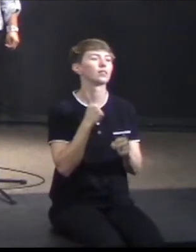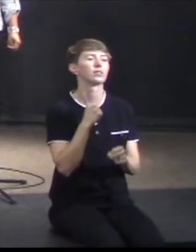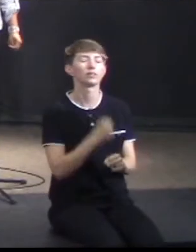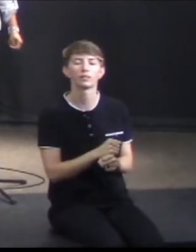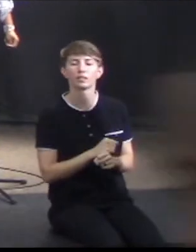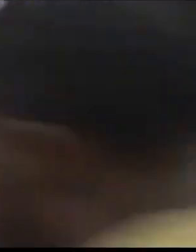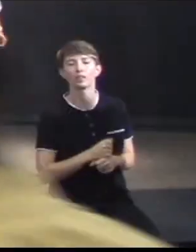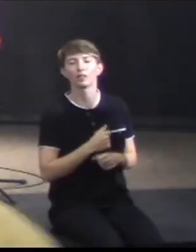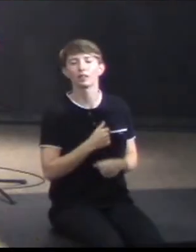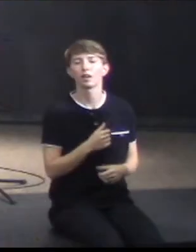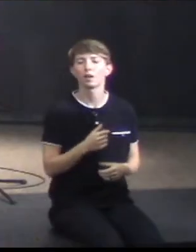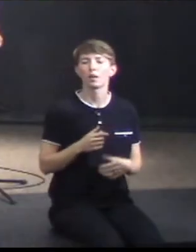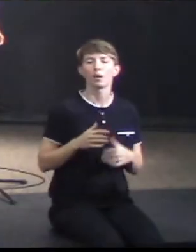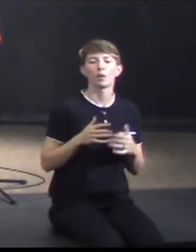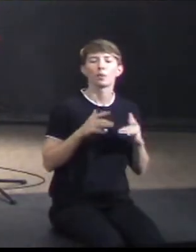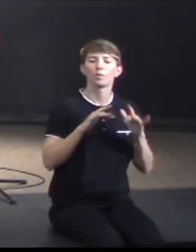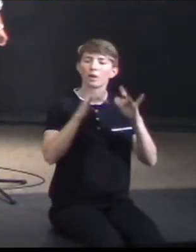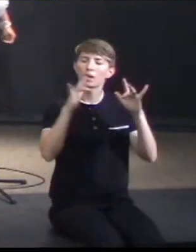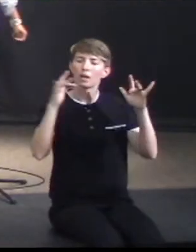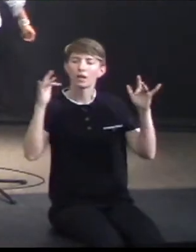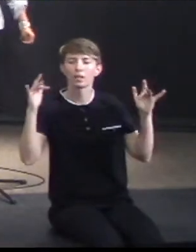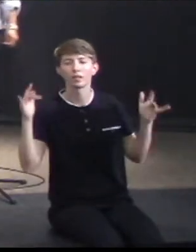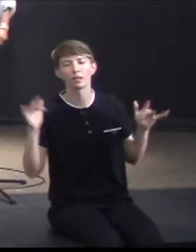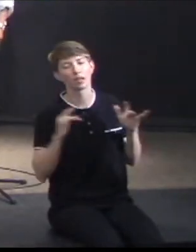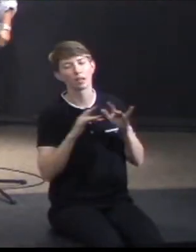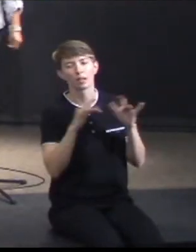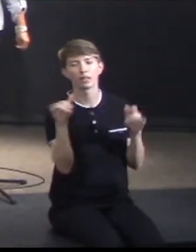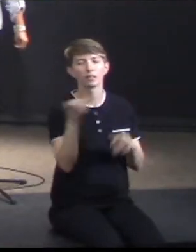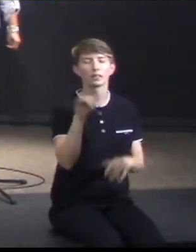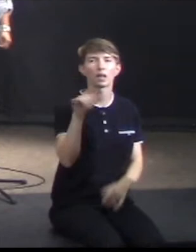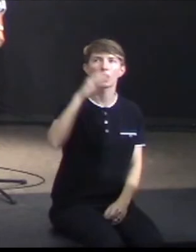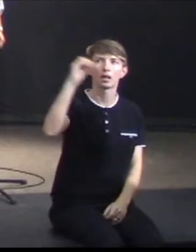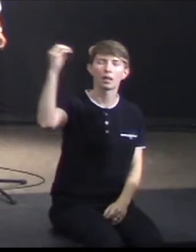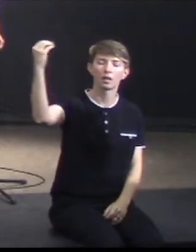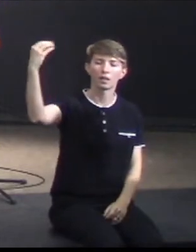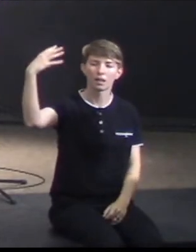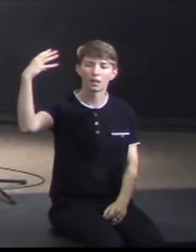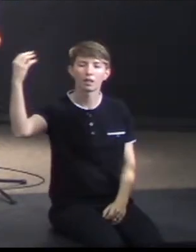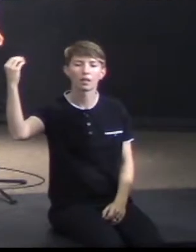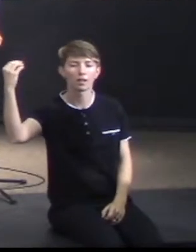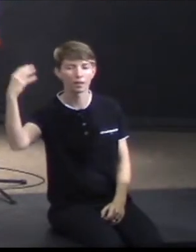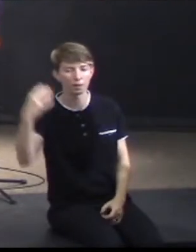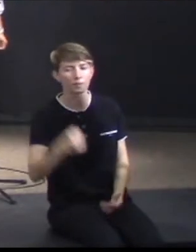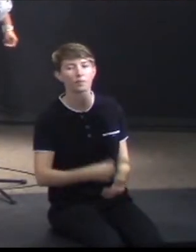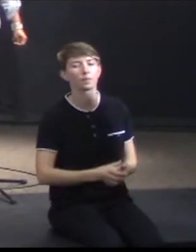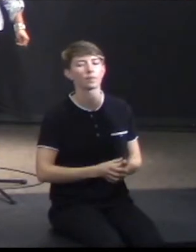When we've been there 10,000 years. Bright shining as the sun.